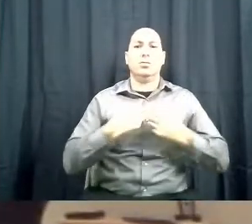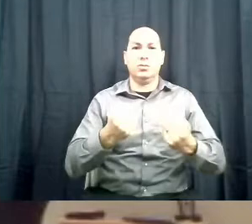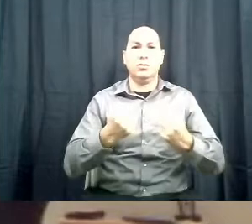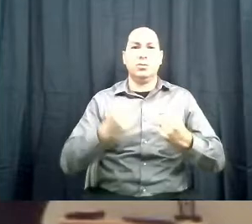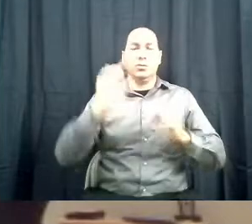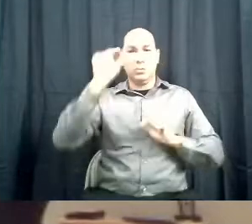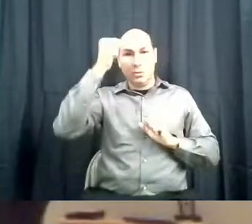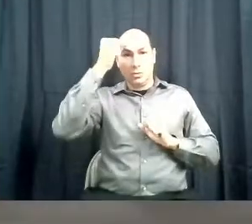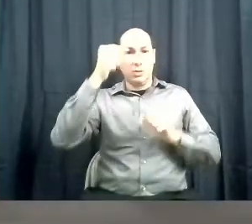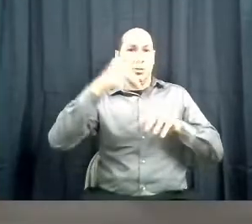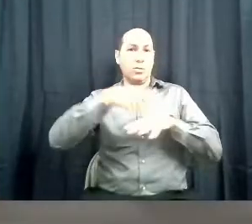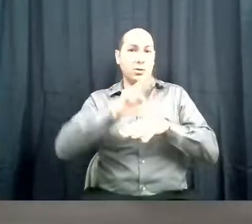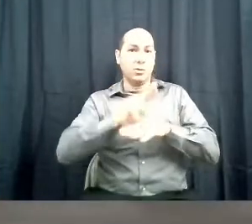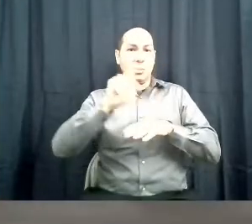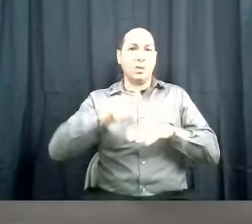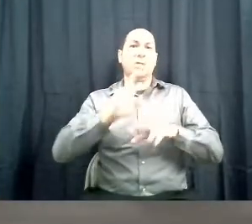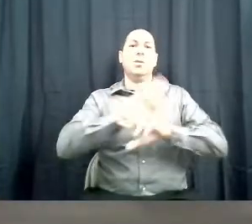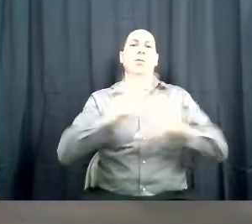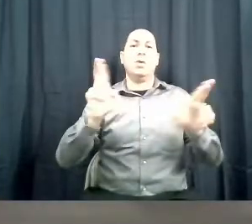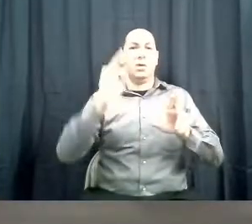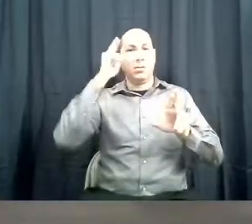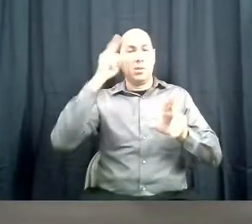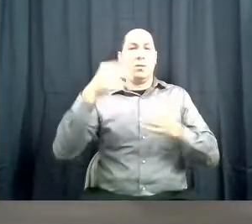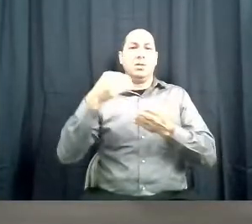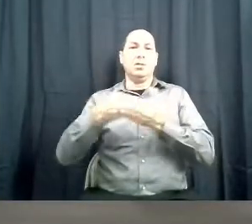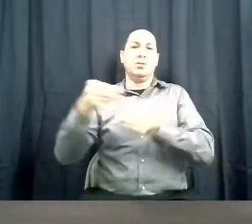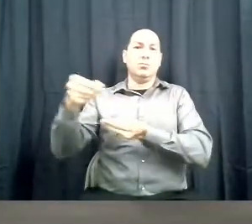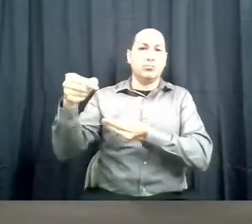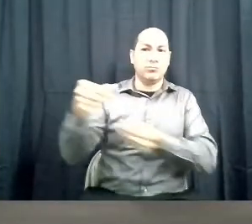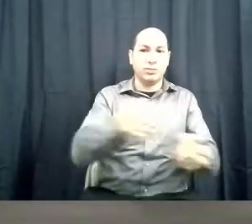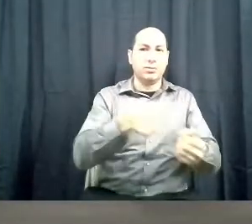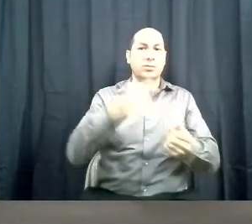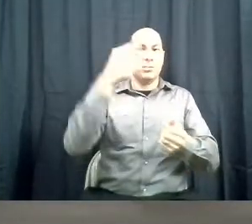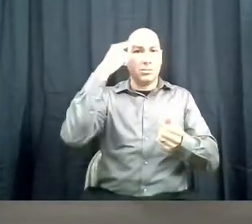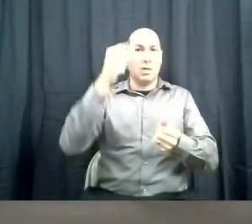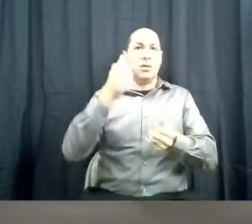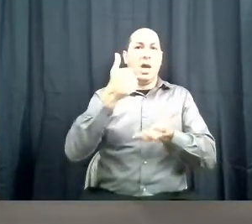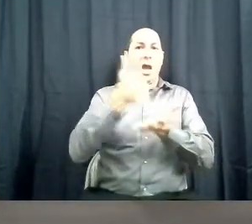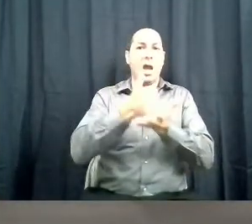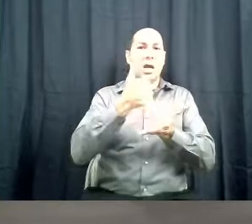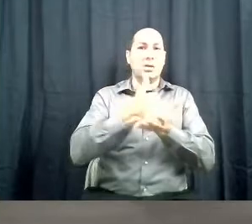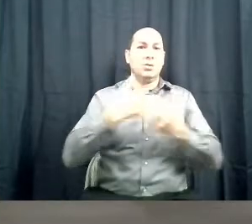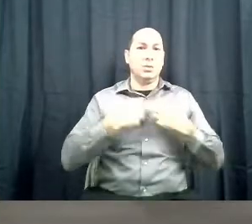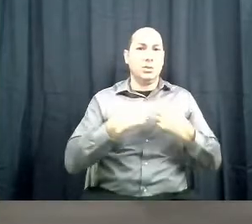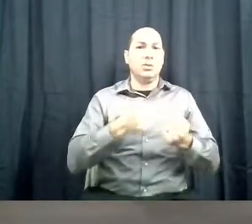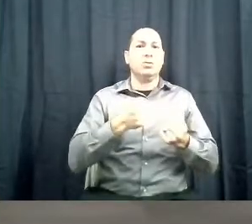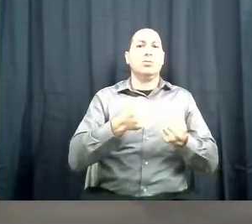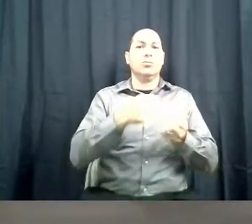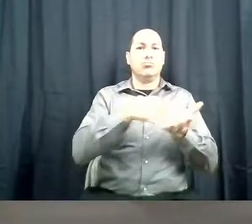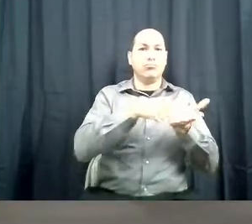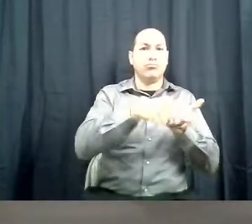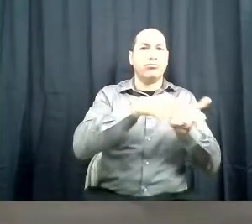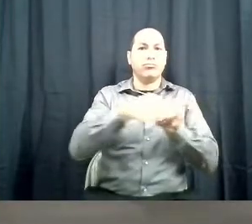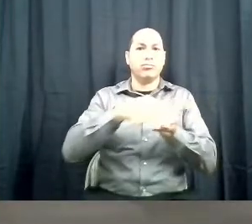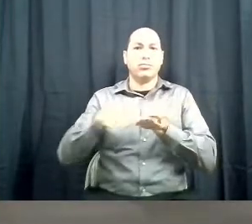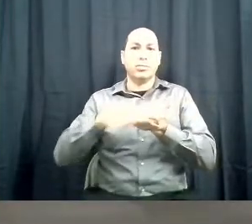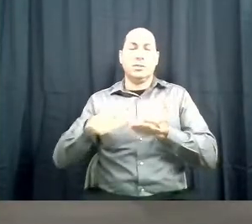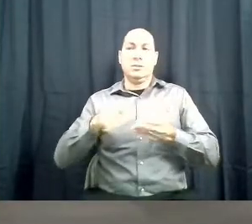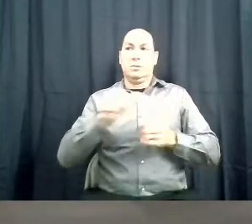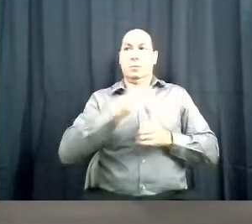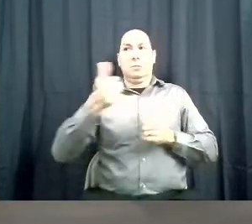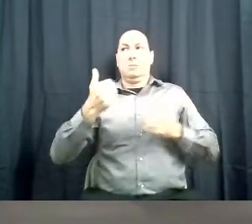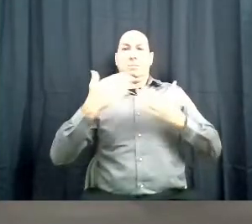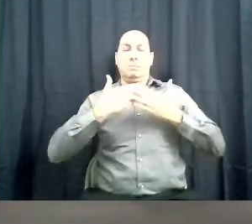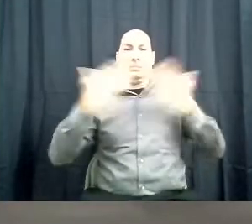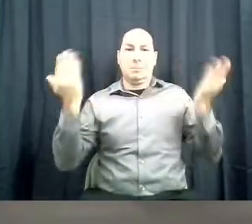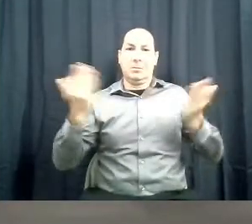prepared to spend the money to pay for Medicaid because it has no choice, regardless of what Congress decides to do on a 1 or